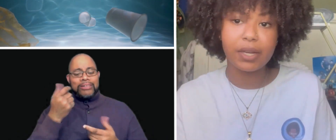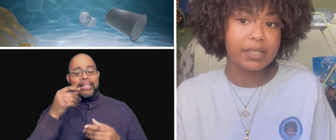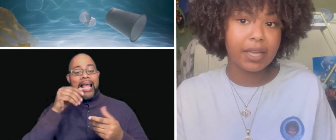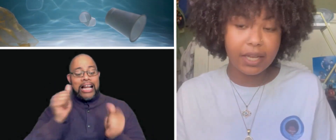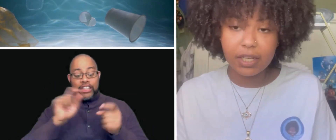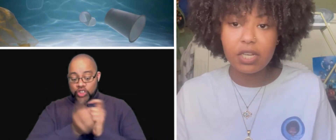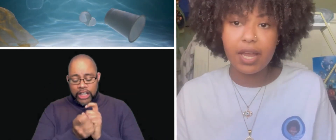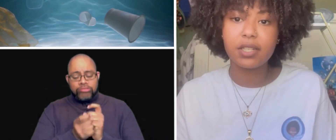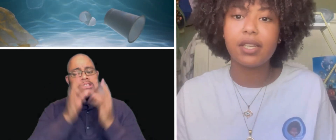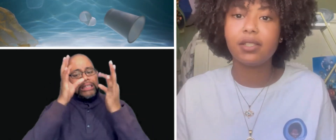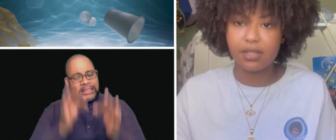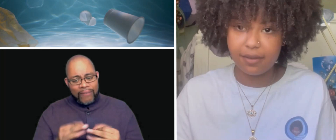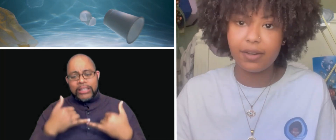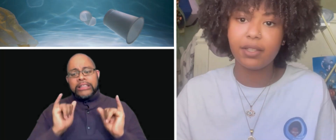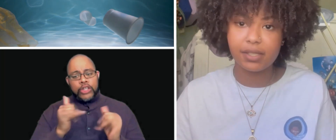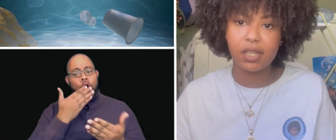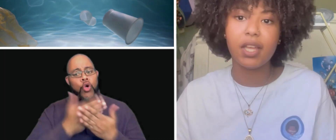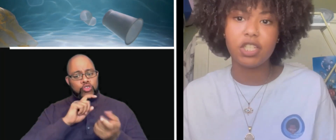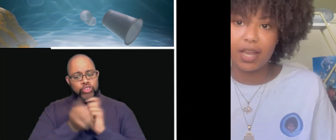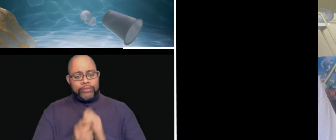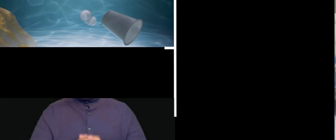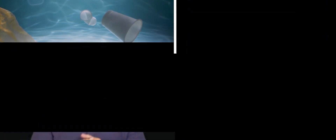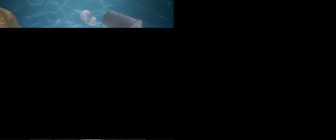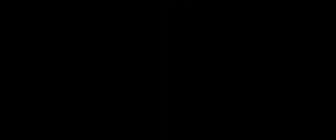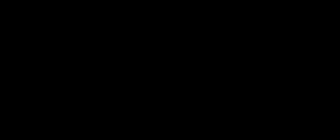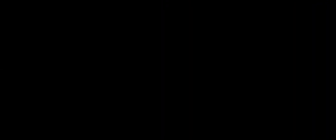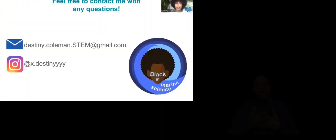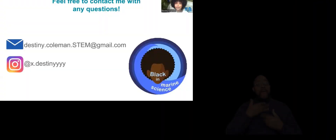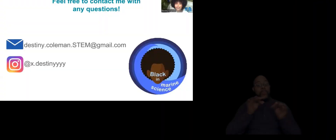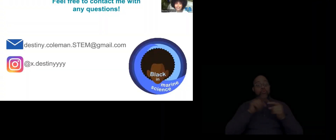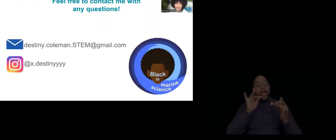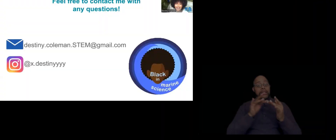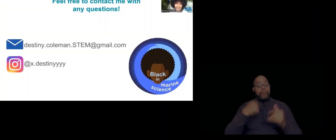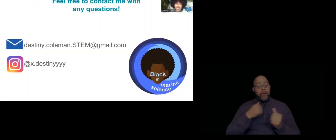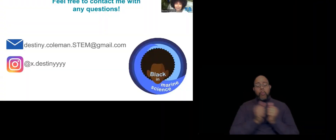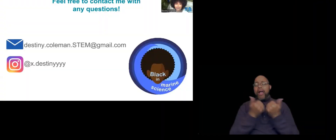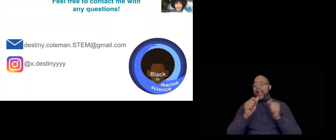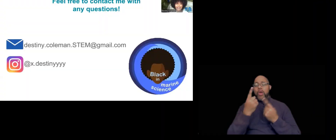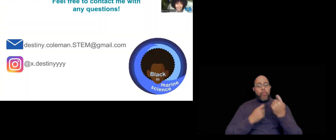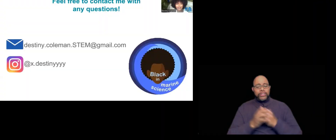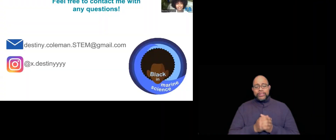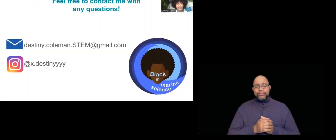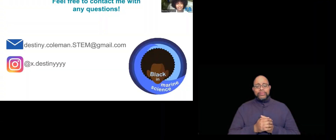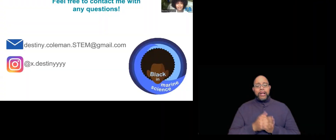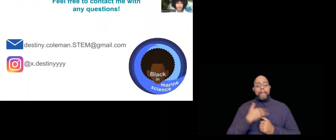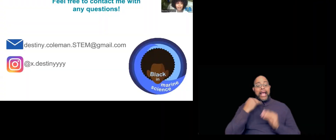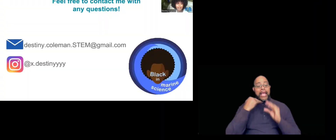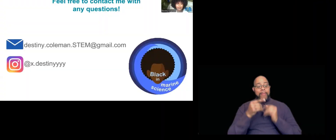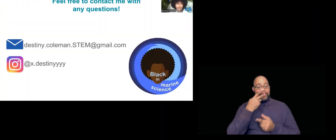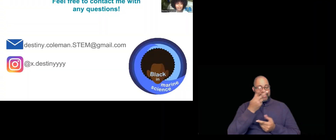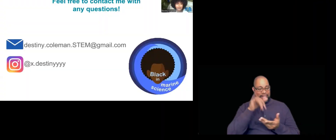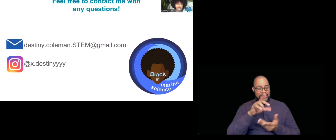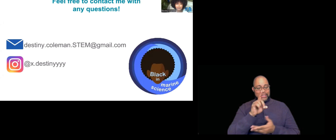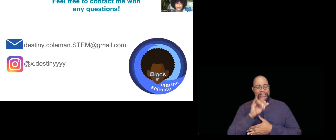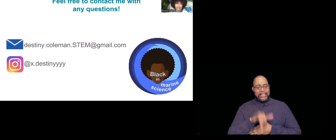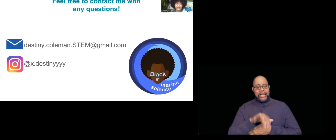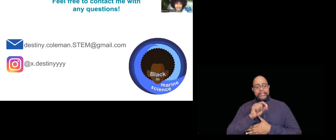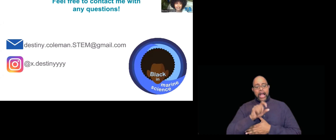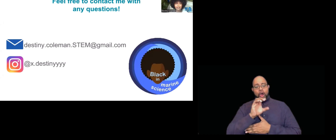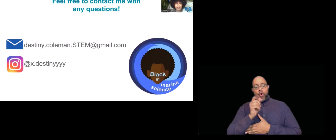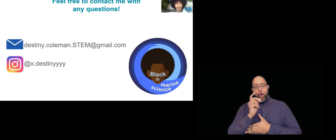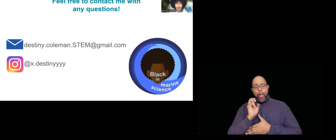difference, because any change is definitely still a change. Feel free to contact me with any questions. My email is going